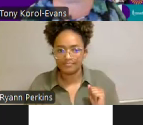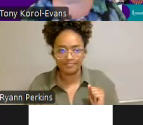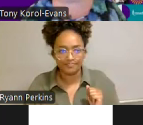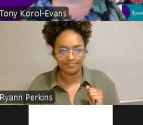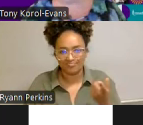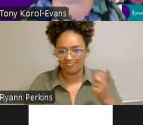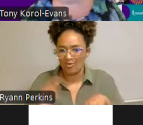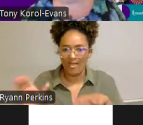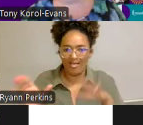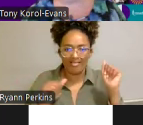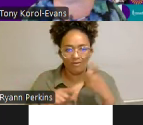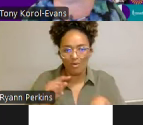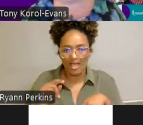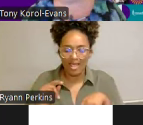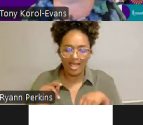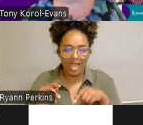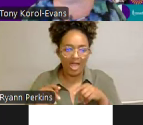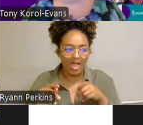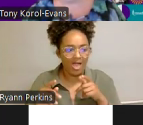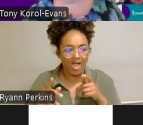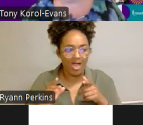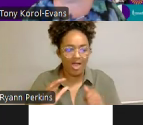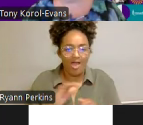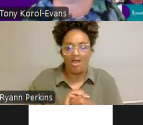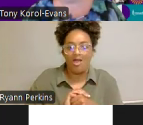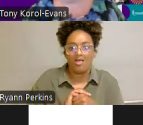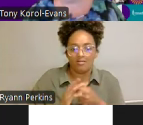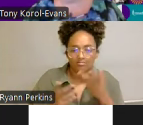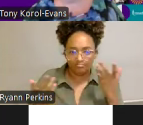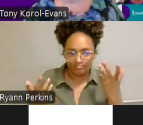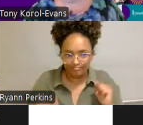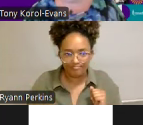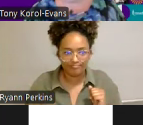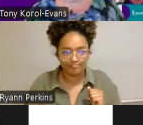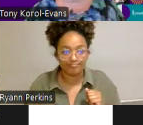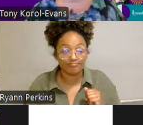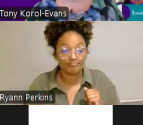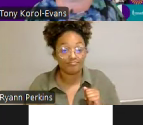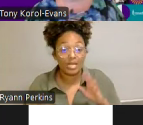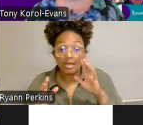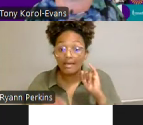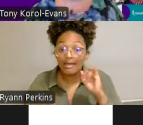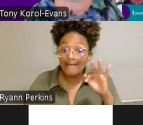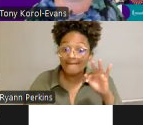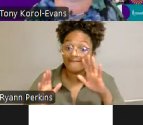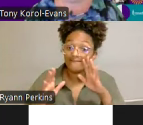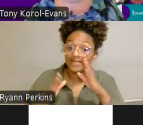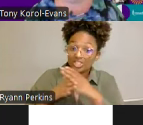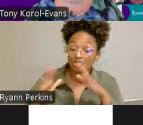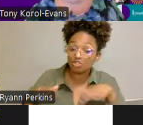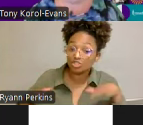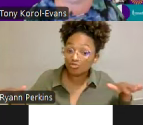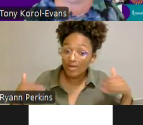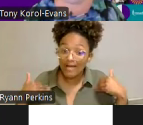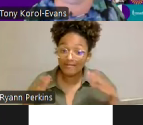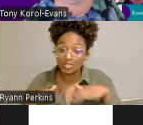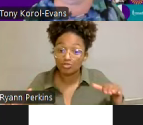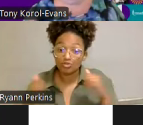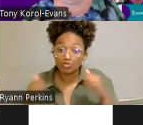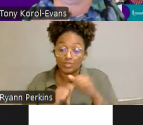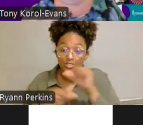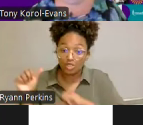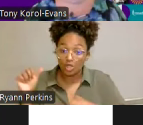feeling trapped or bound to an abuser if they share children. You don't love the person anymore. Maybe this was